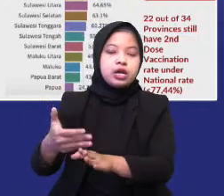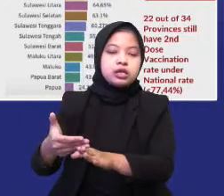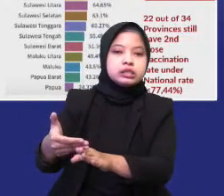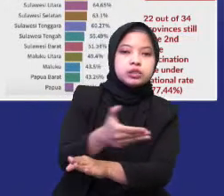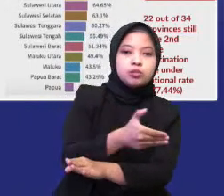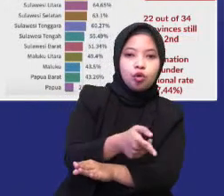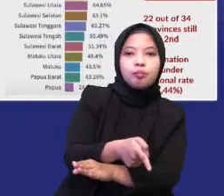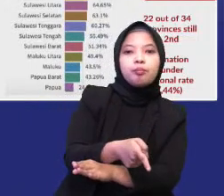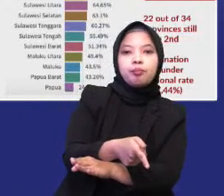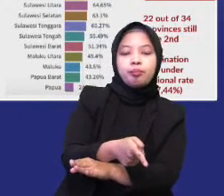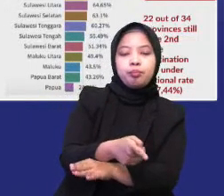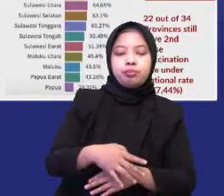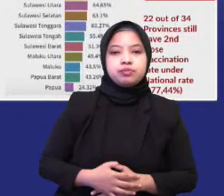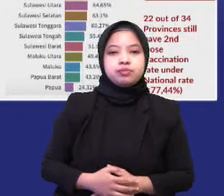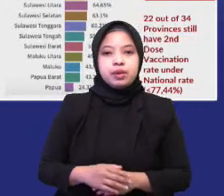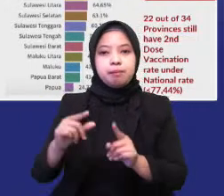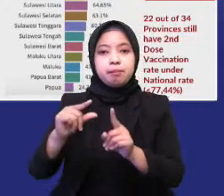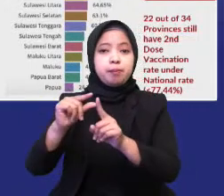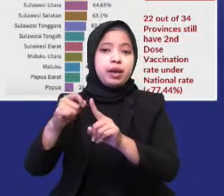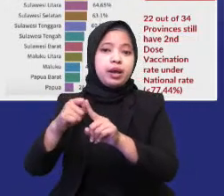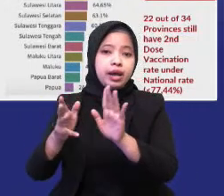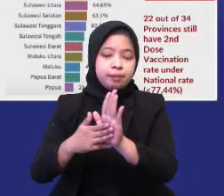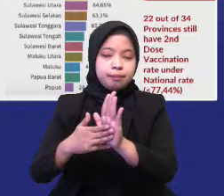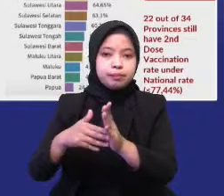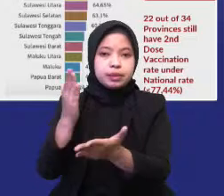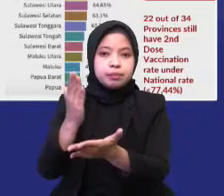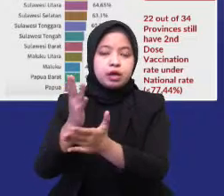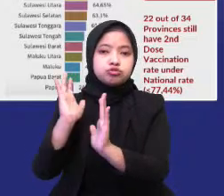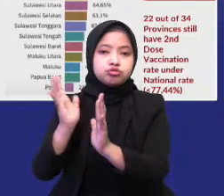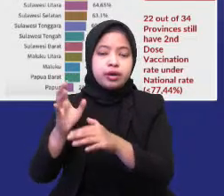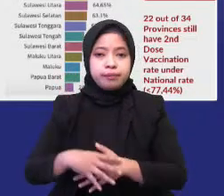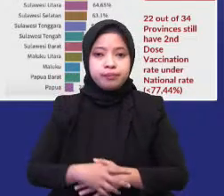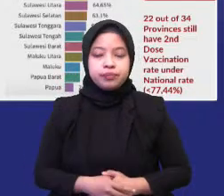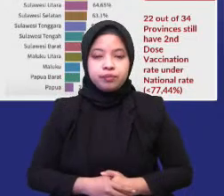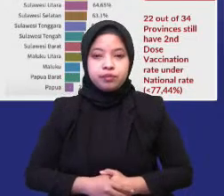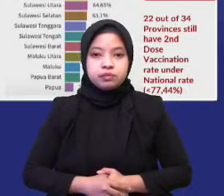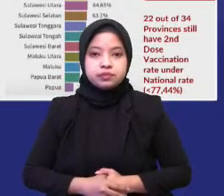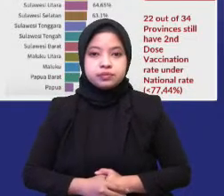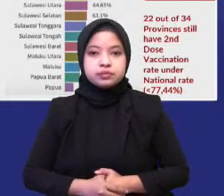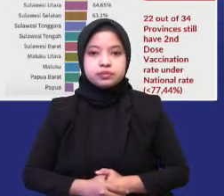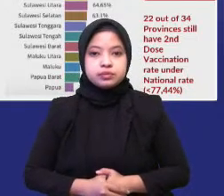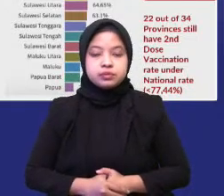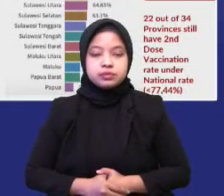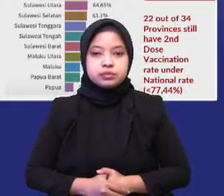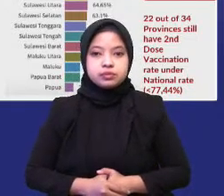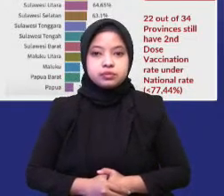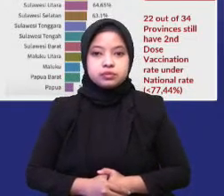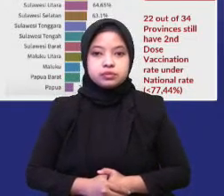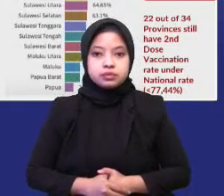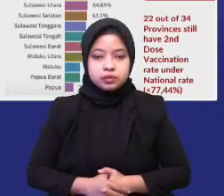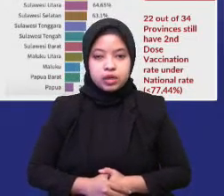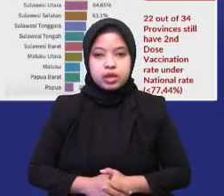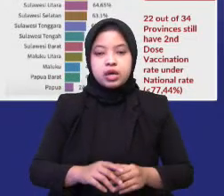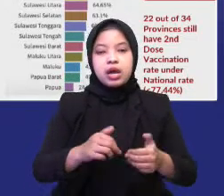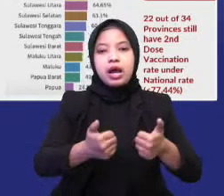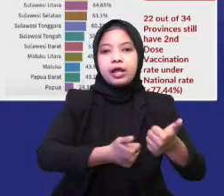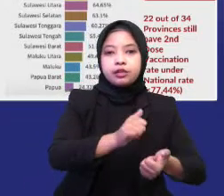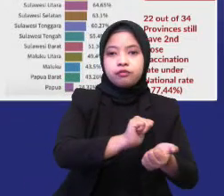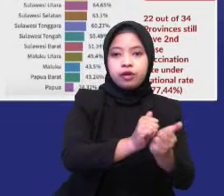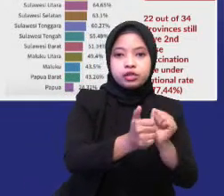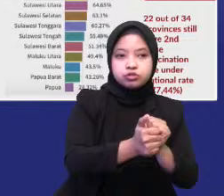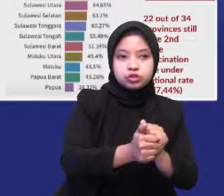Unfortunately, the death percentage in Indonesia is still higher than average world rate, despite the positive cases number